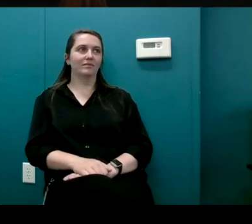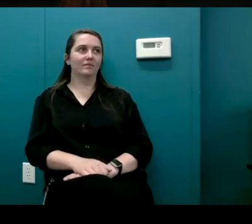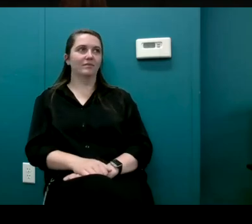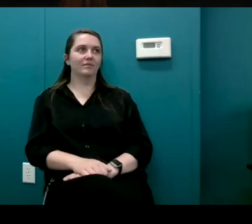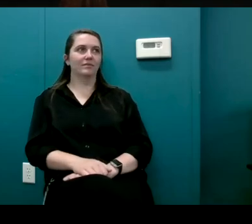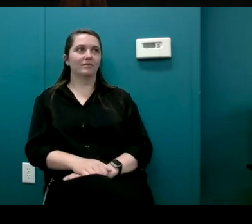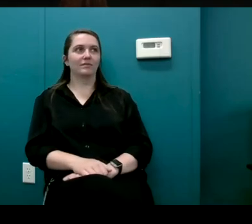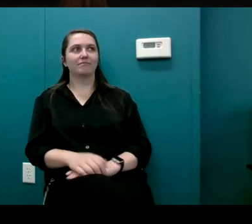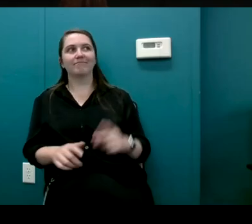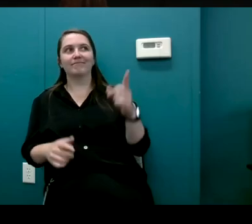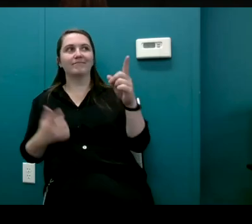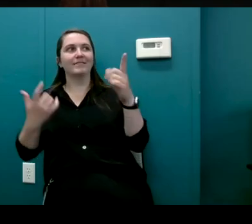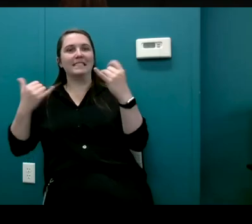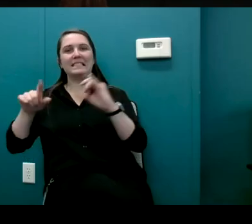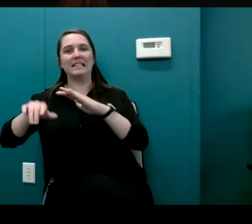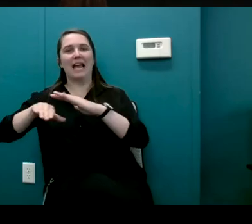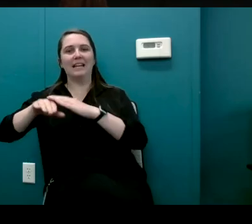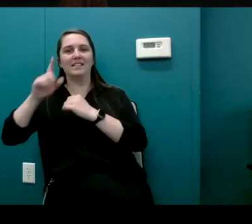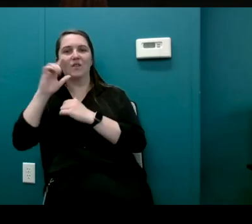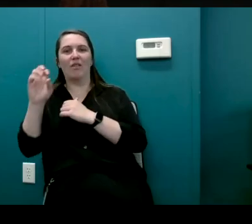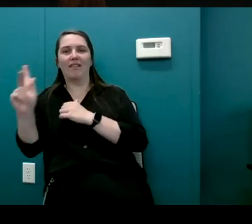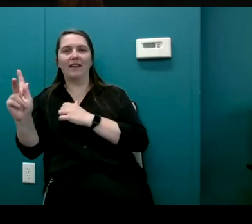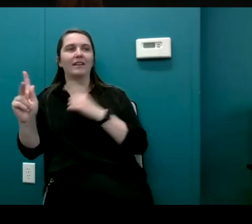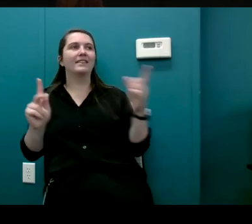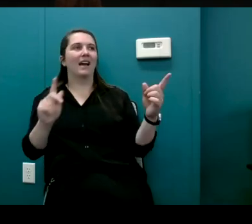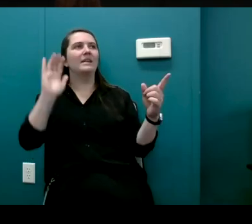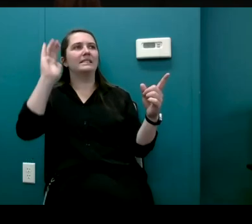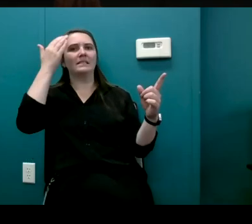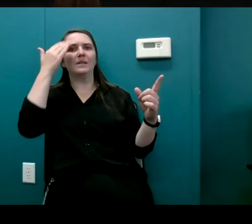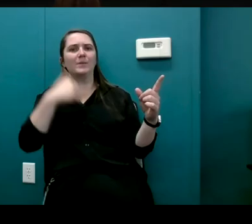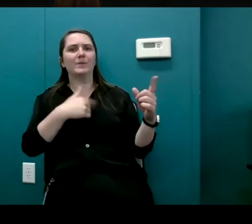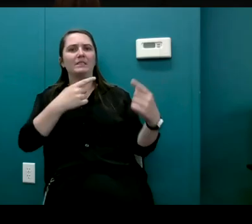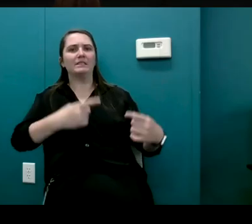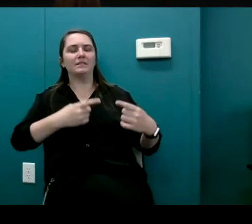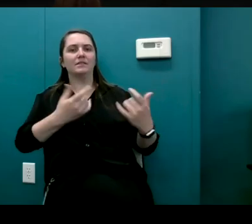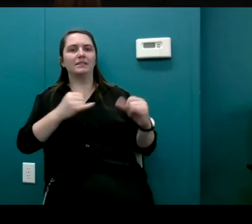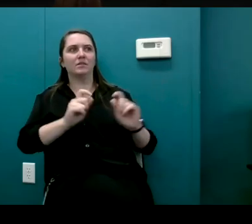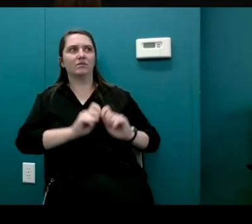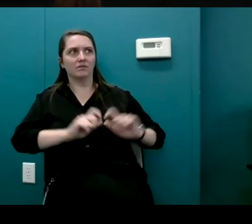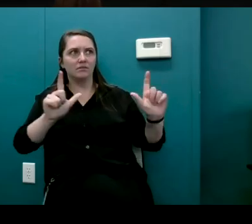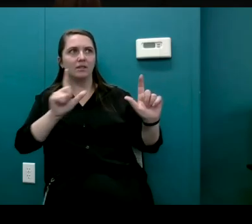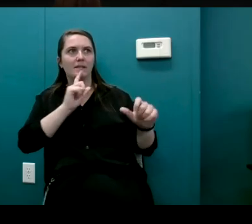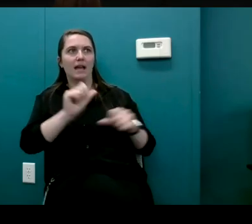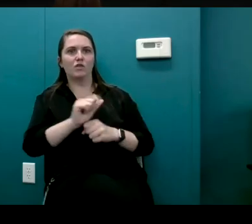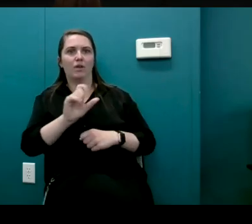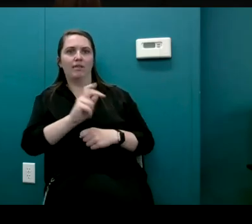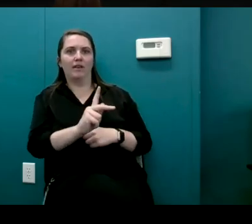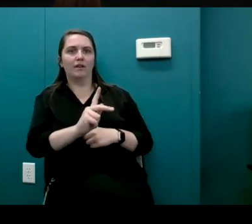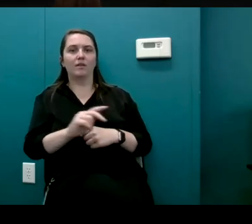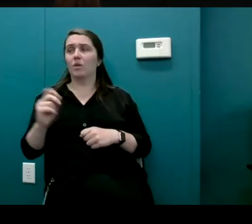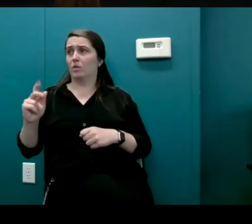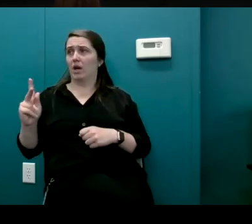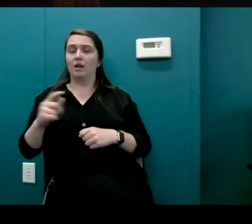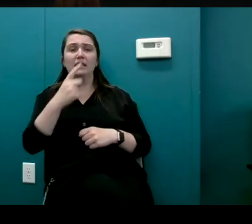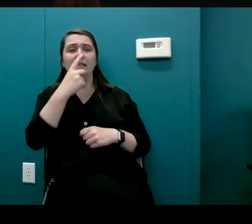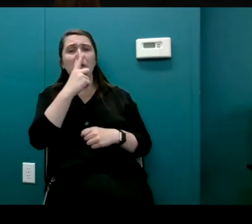Yeah, we still need access to the link for you to see the open. It sounds like we're still having troubles getting into the link. Okay, Can